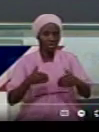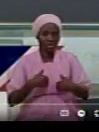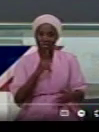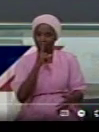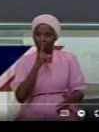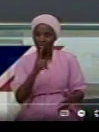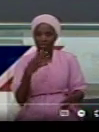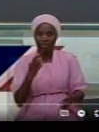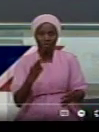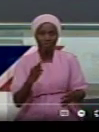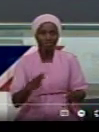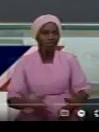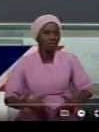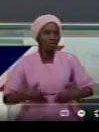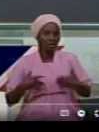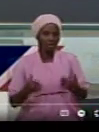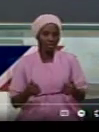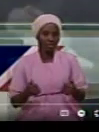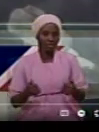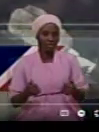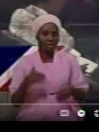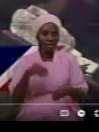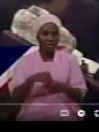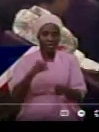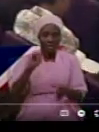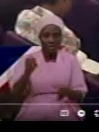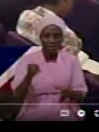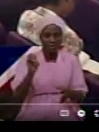life. Jeremiah chapter